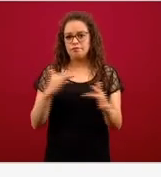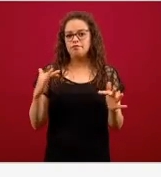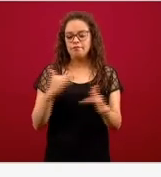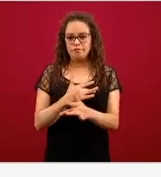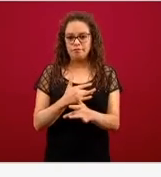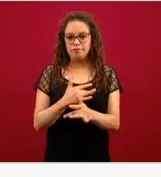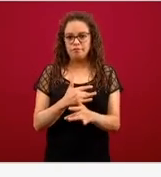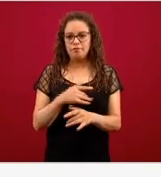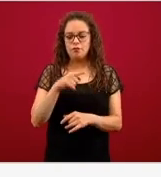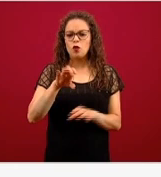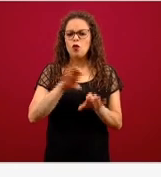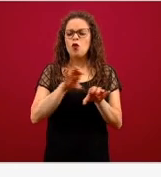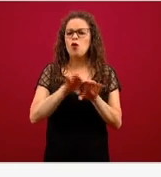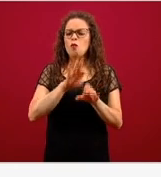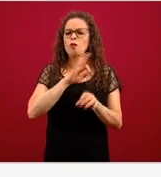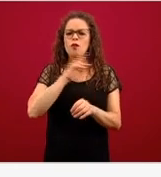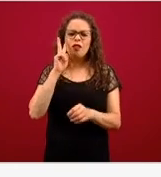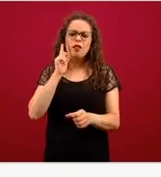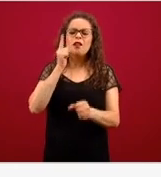But